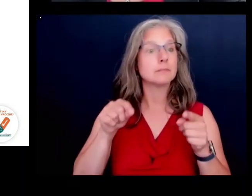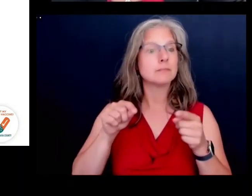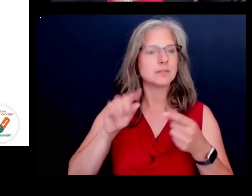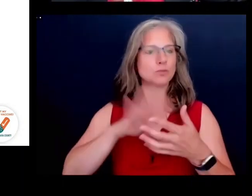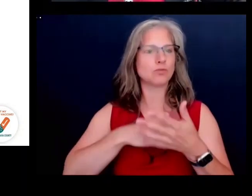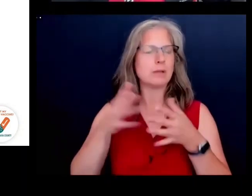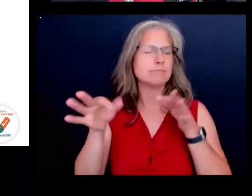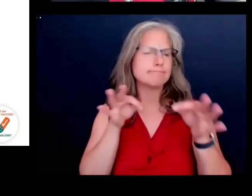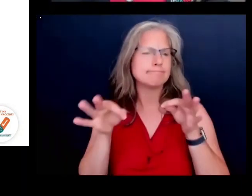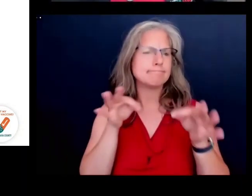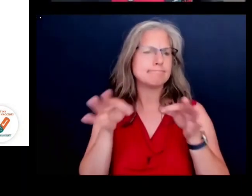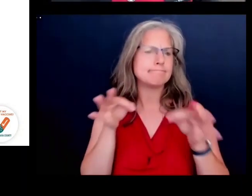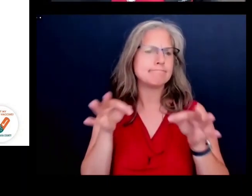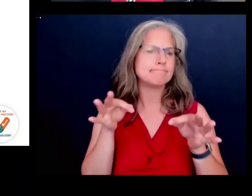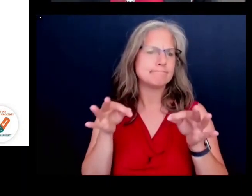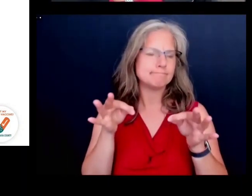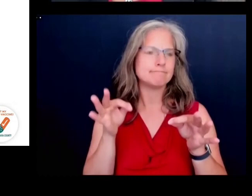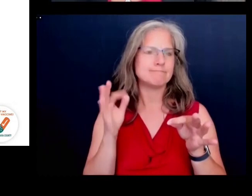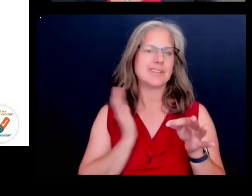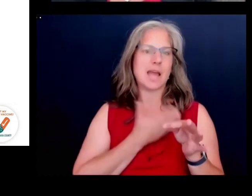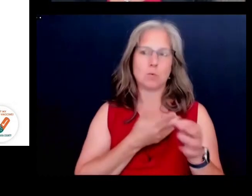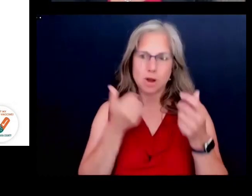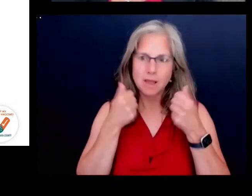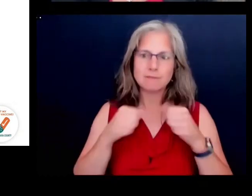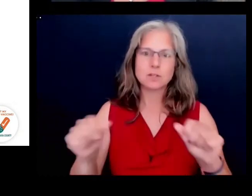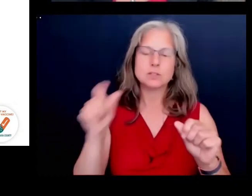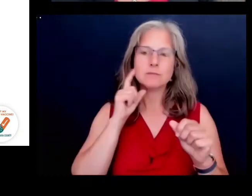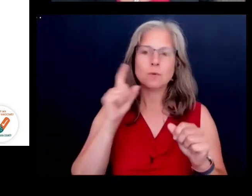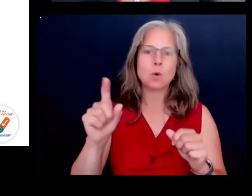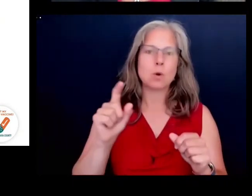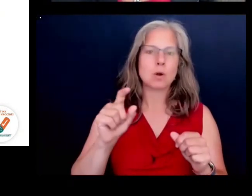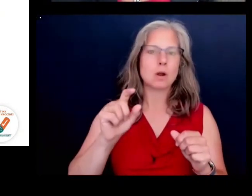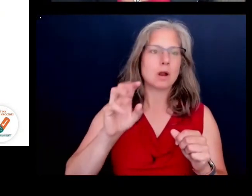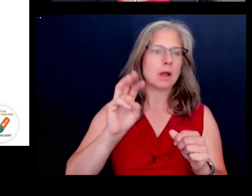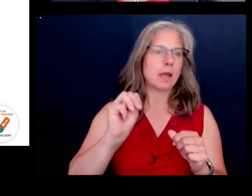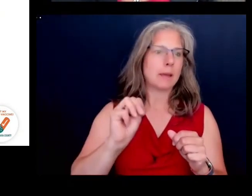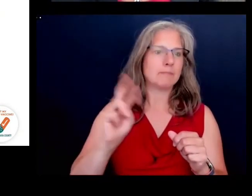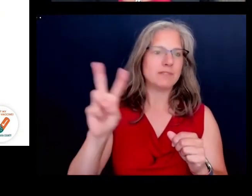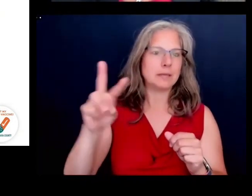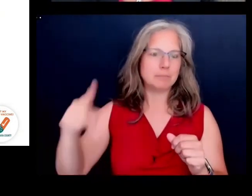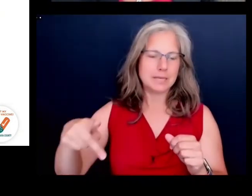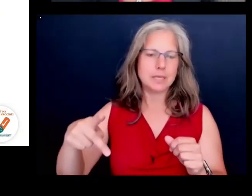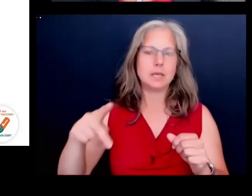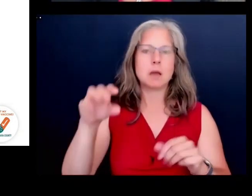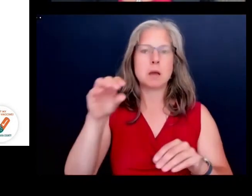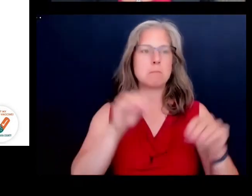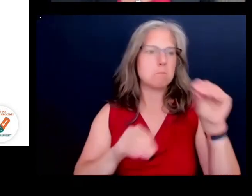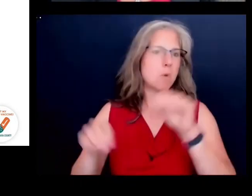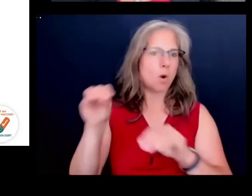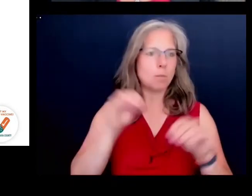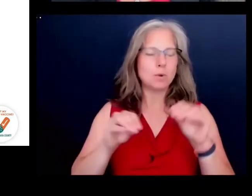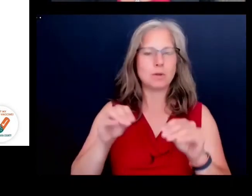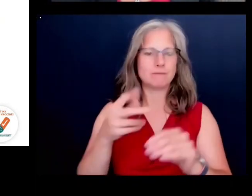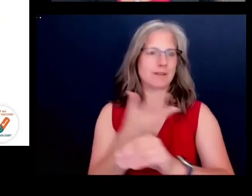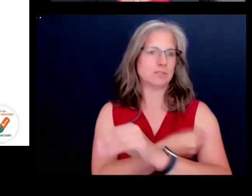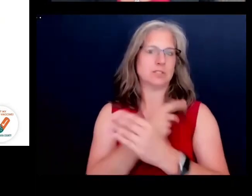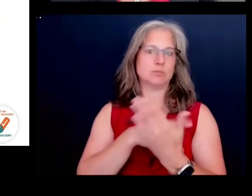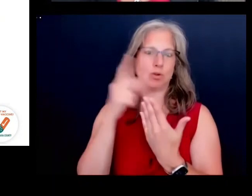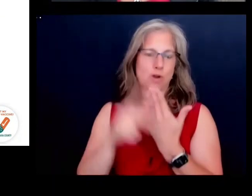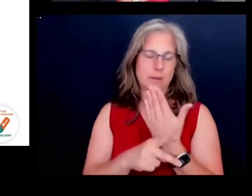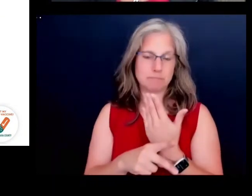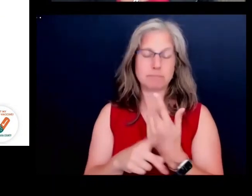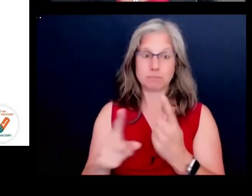This graph describes our efforts in the mobile vaccination program. In the 15 weeks that we have been